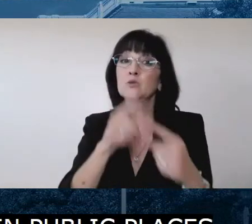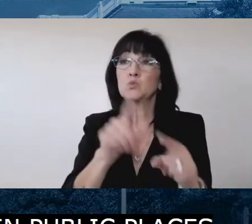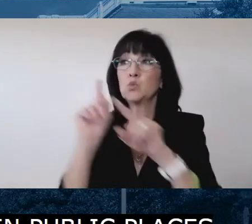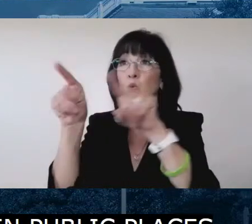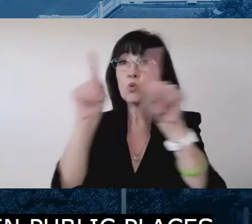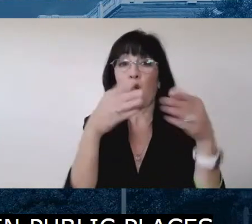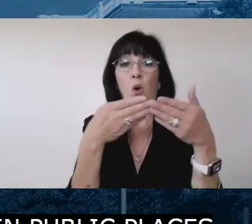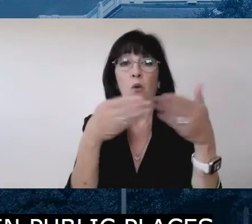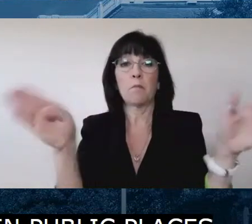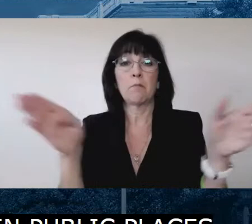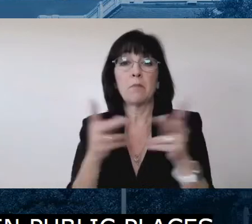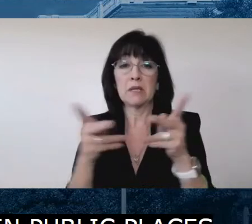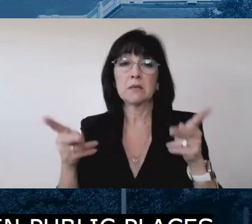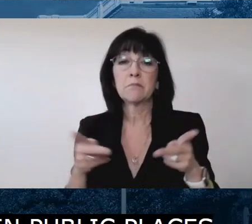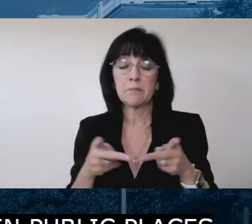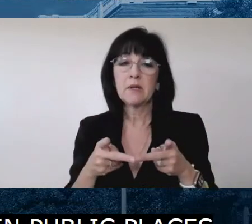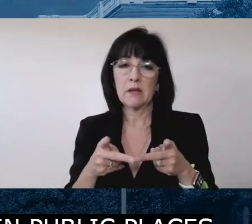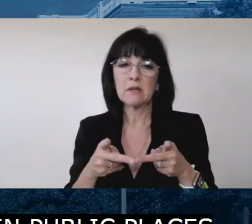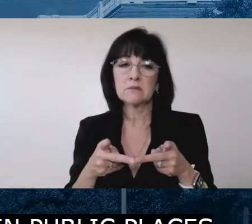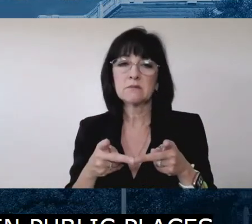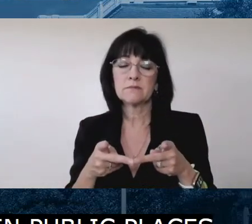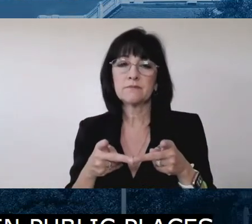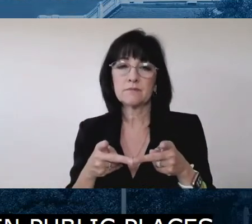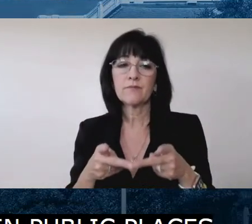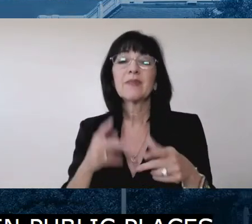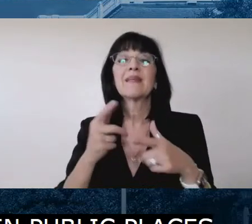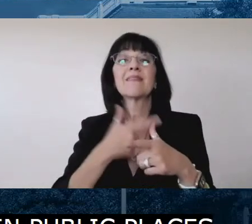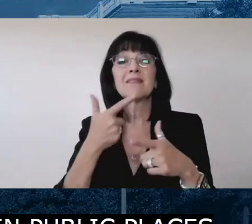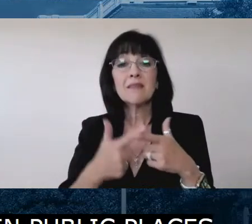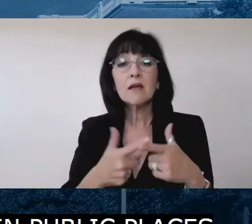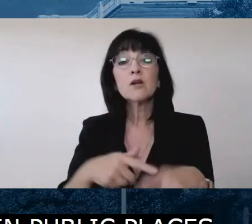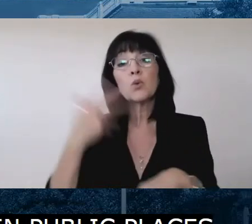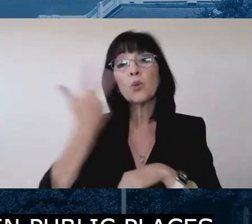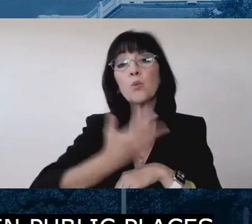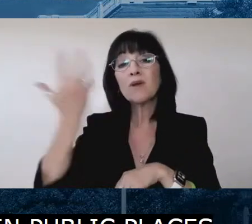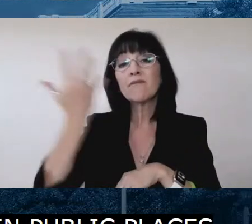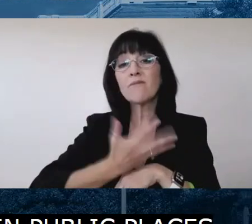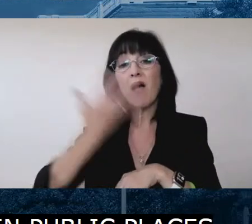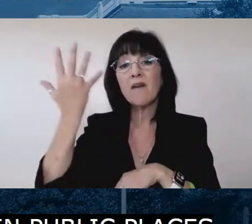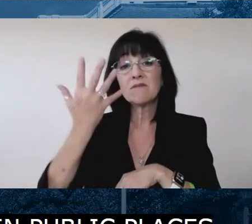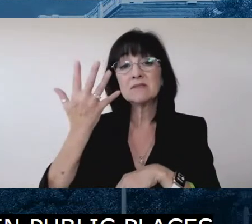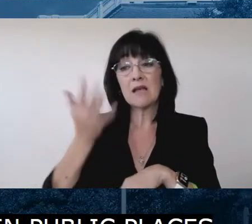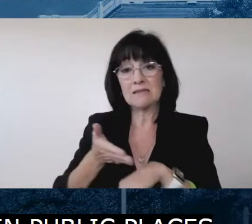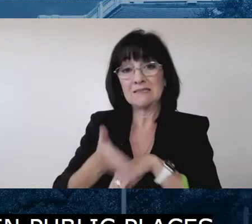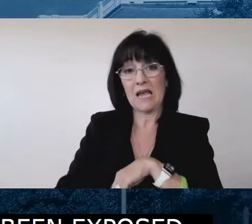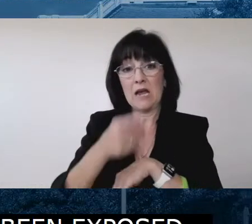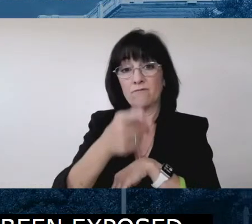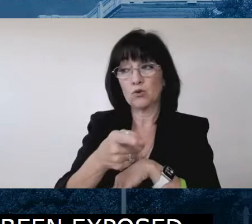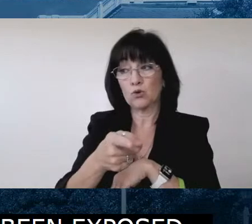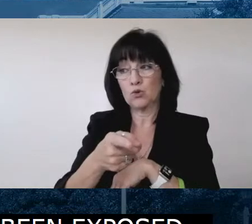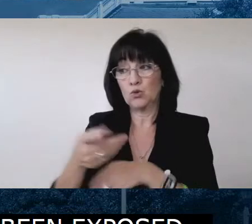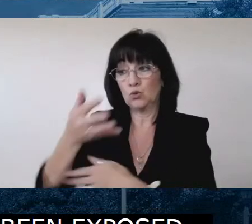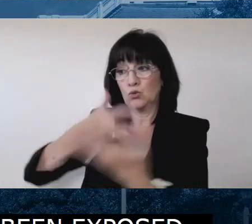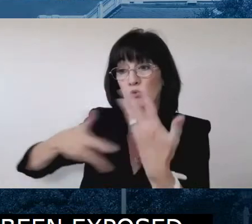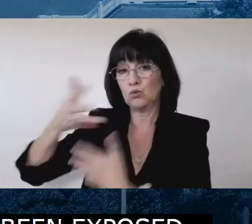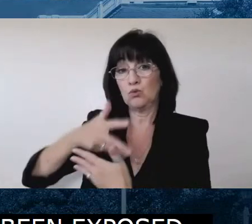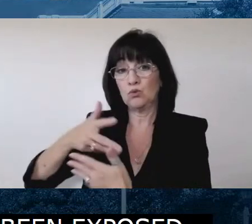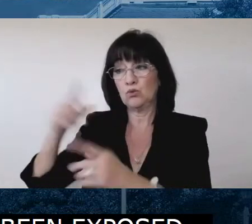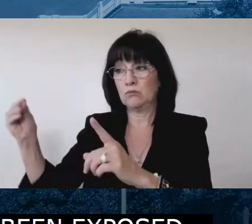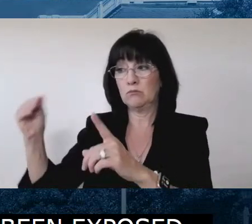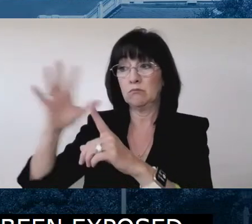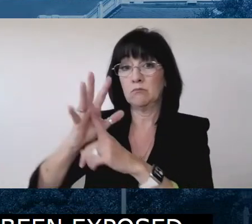days after you have been exposed. So testing locations have